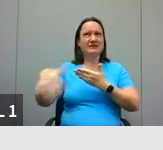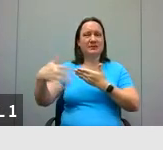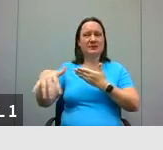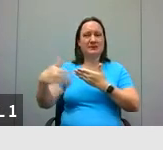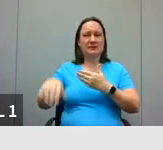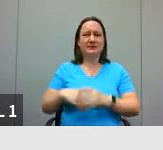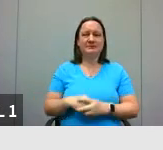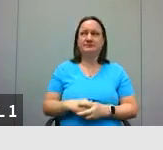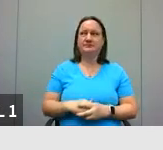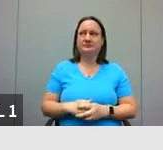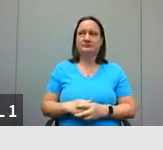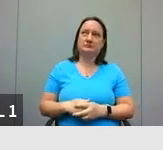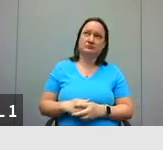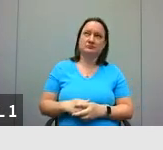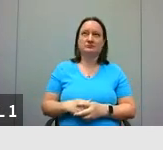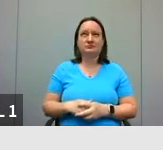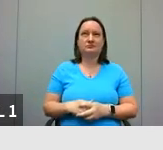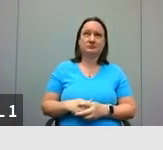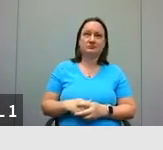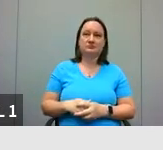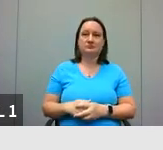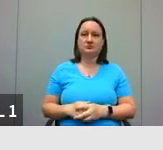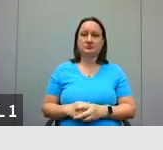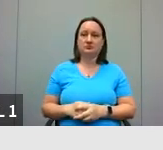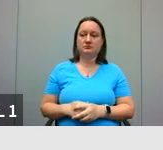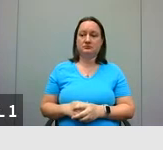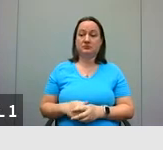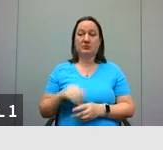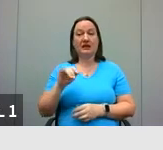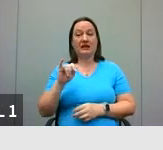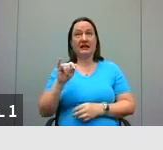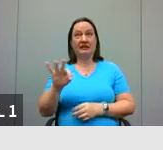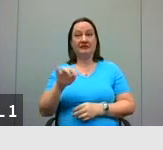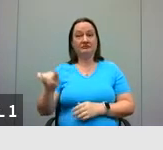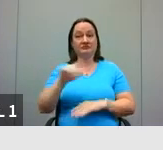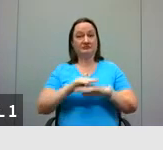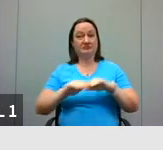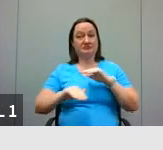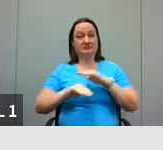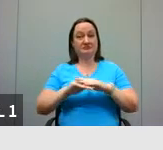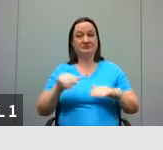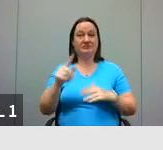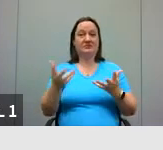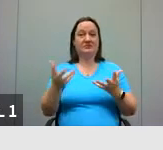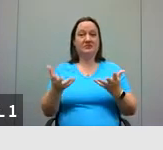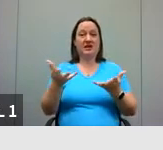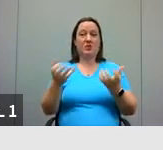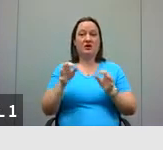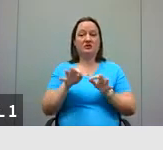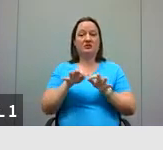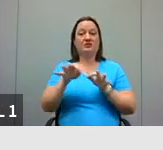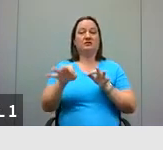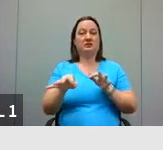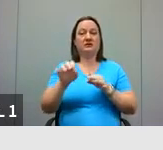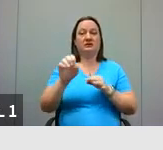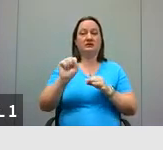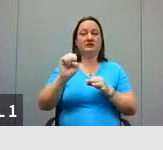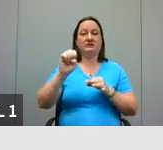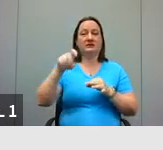I think that if you feel comfortable, you may want to actually push that meeting into